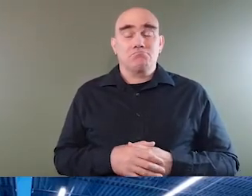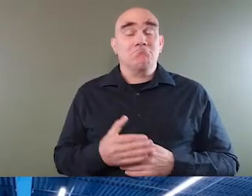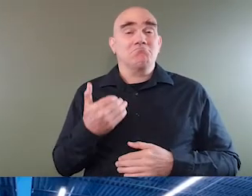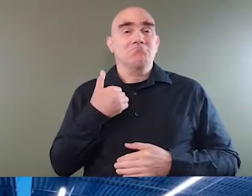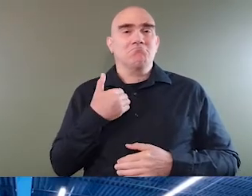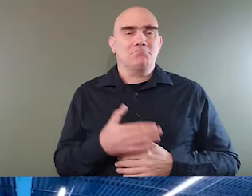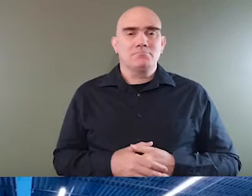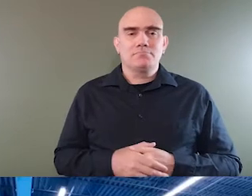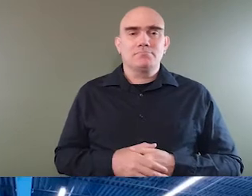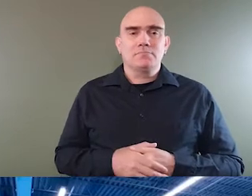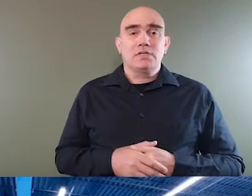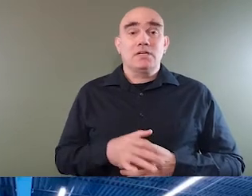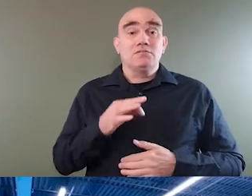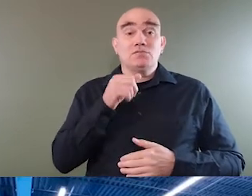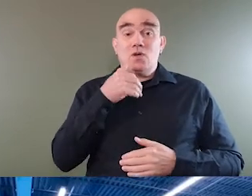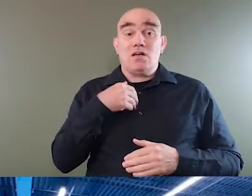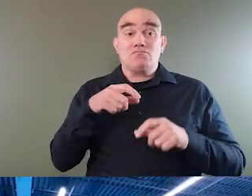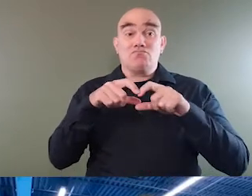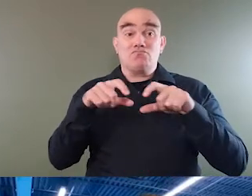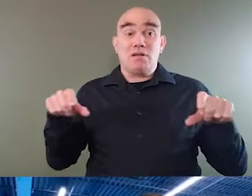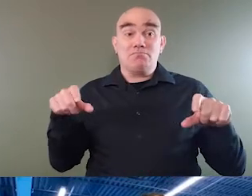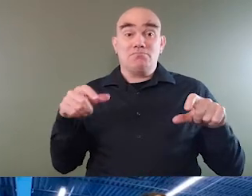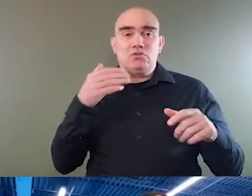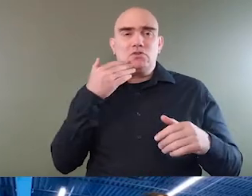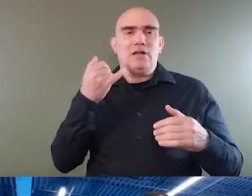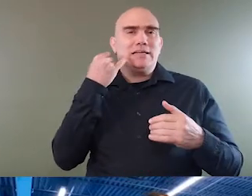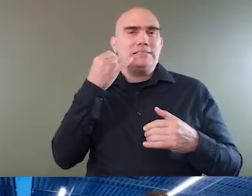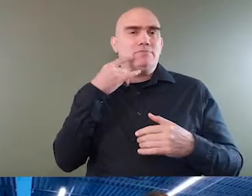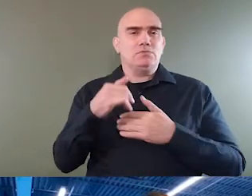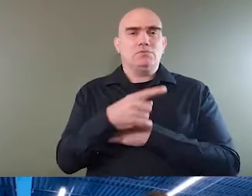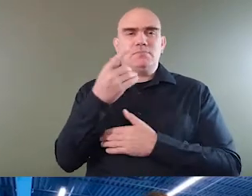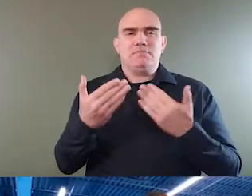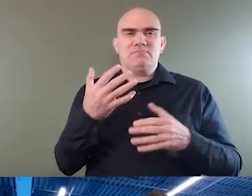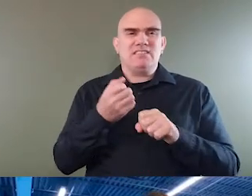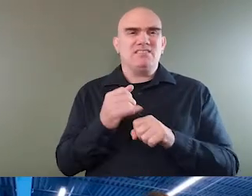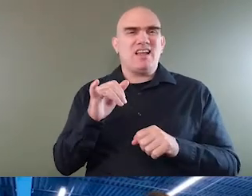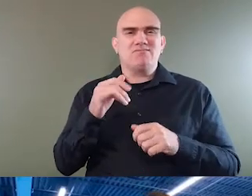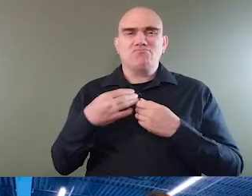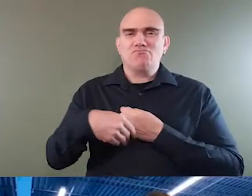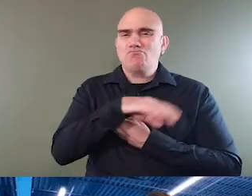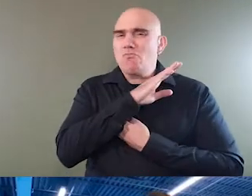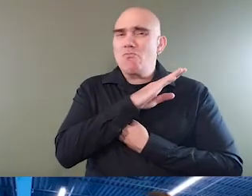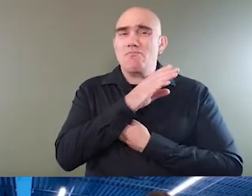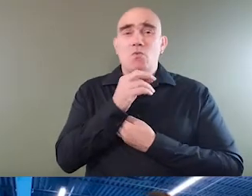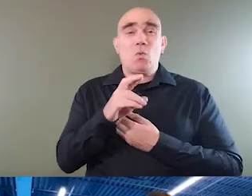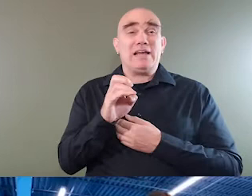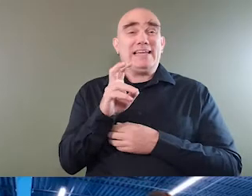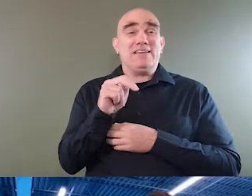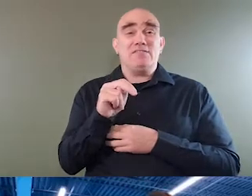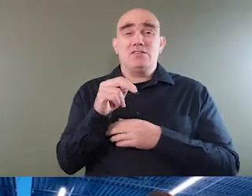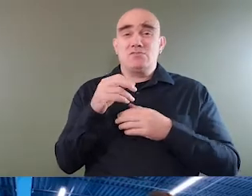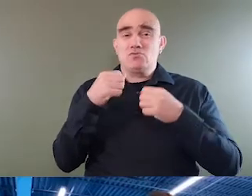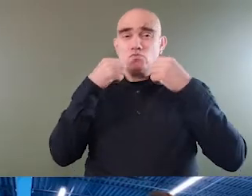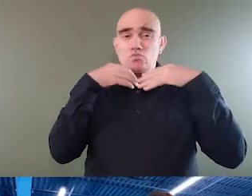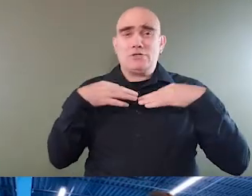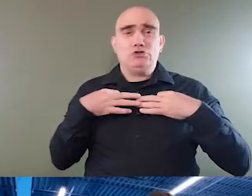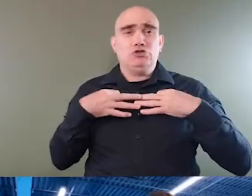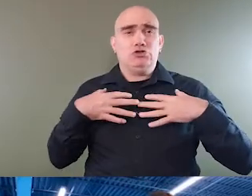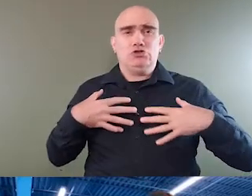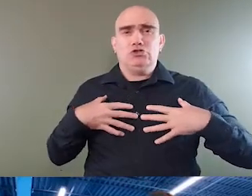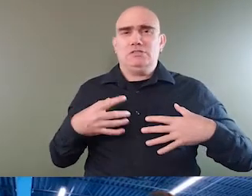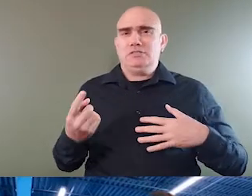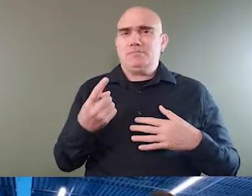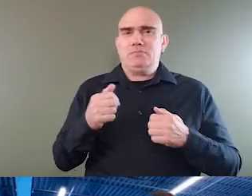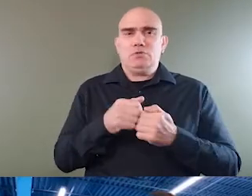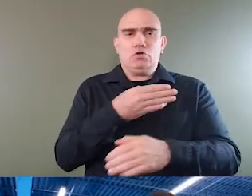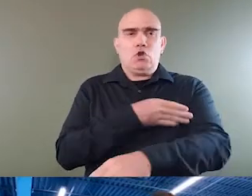you don't have a strap, a good idea for today might be just to get a scarf or even a sweatshirt or something with long